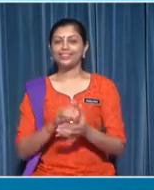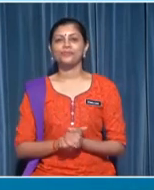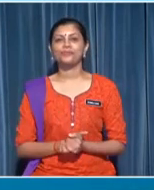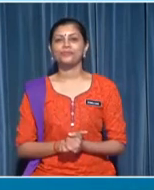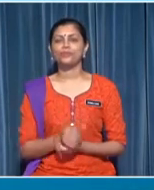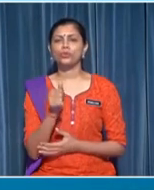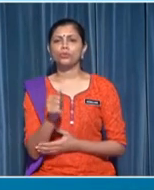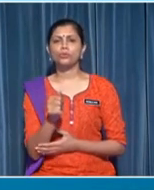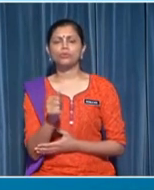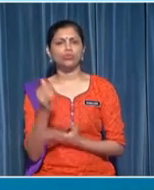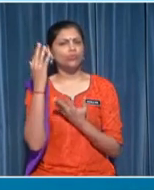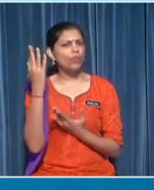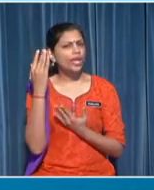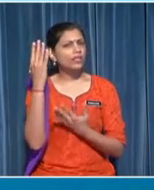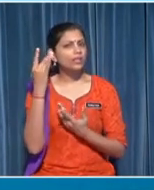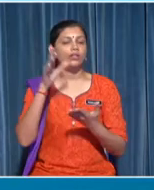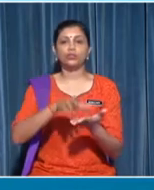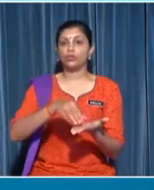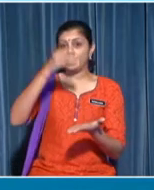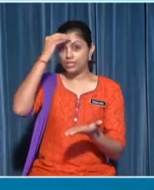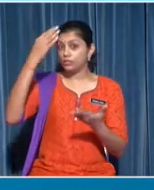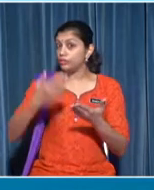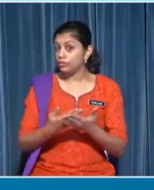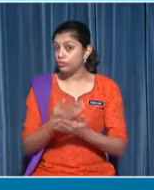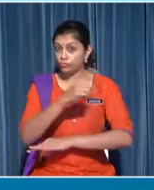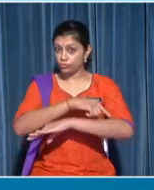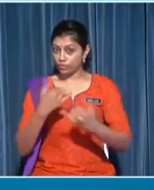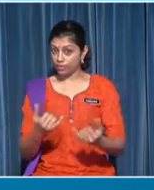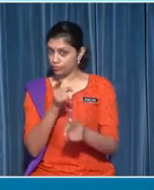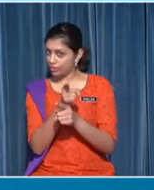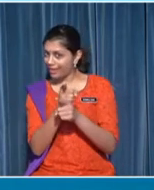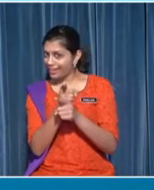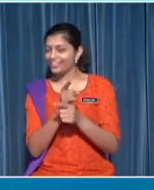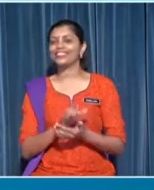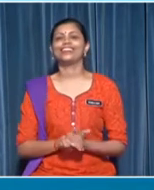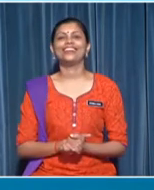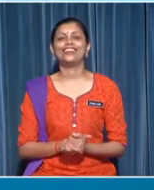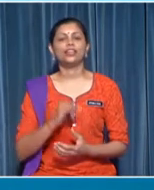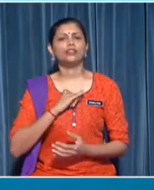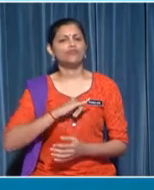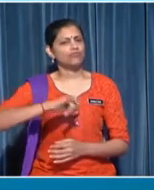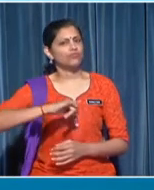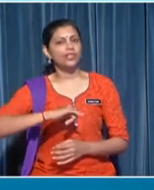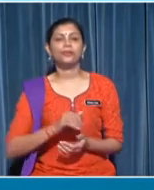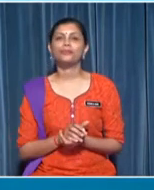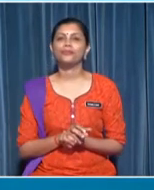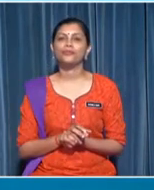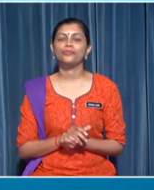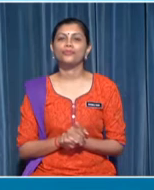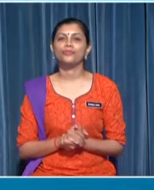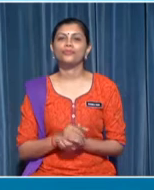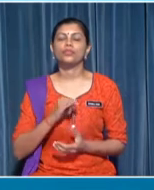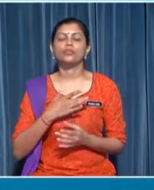must be really eager to learn something new today, right? Well, me too. I love